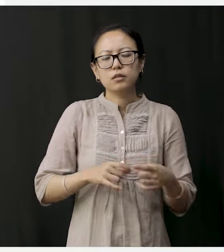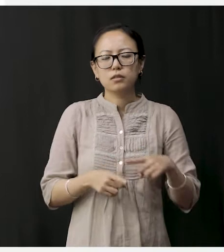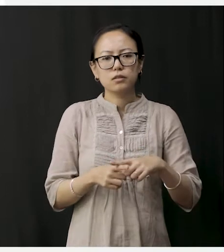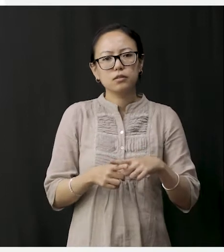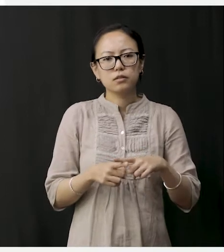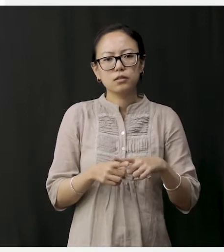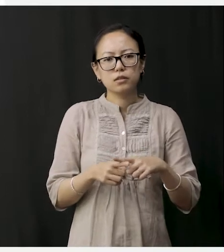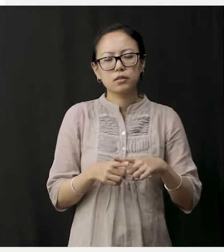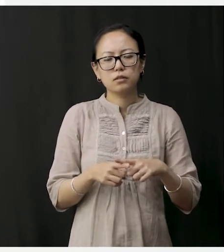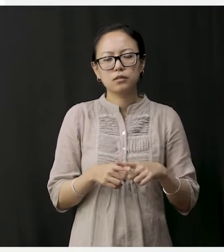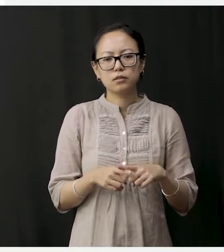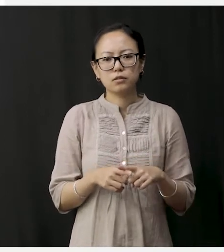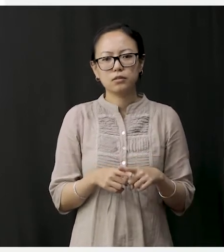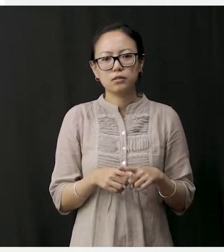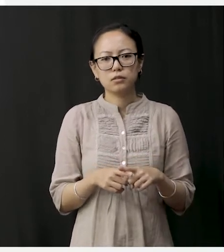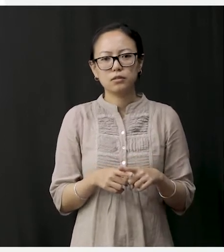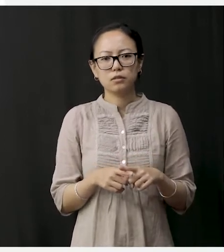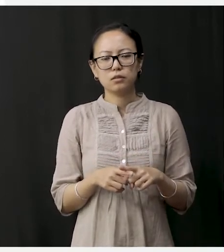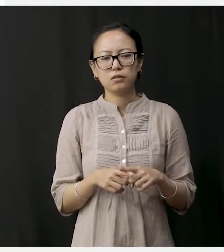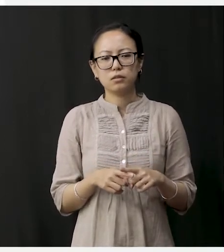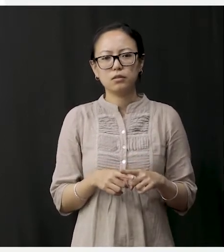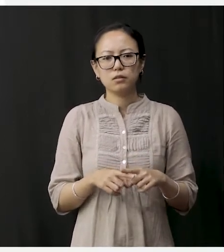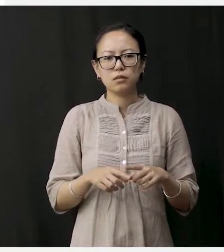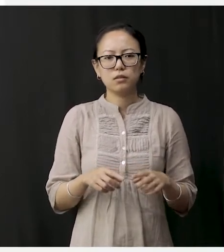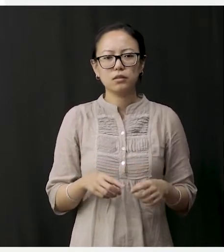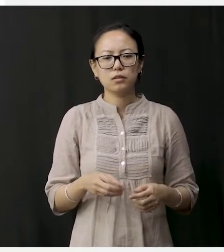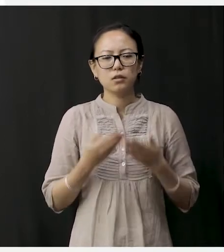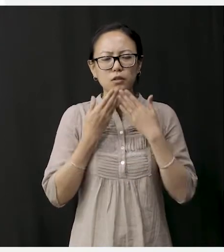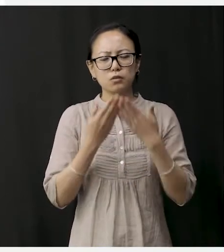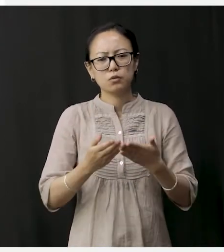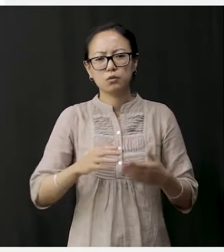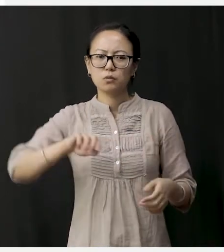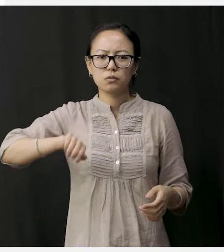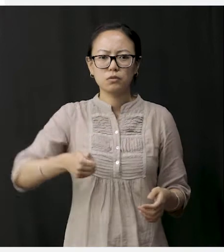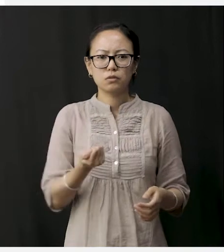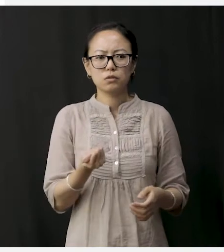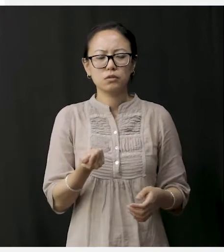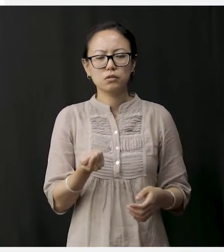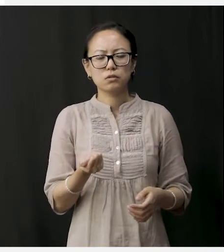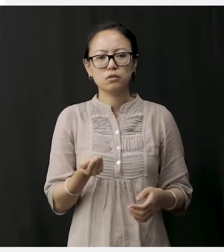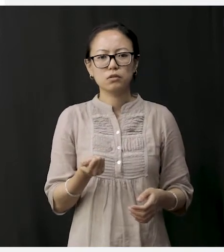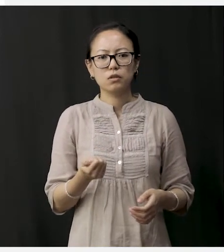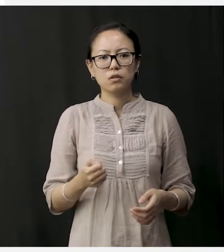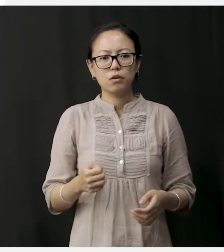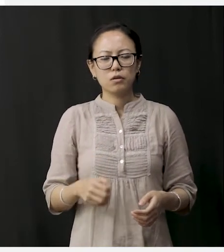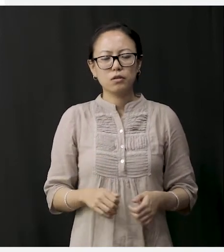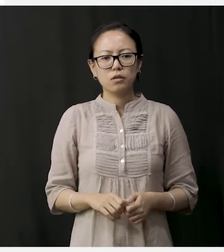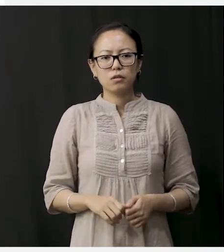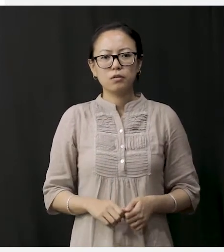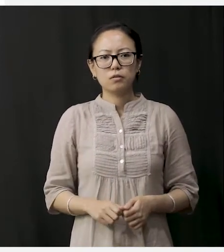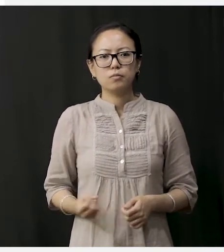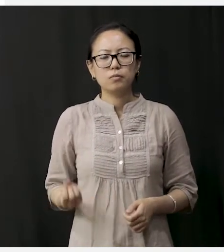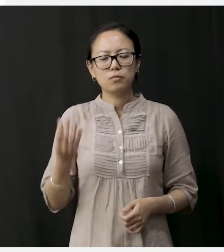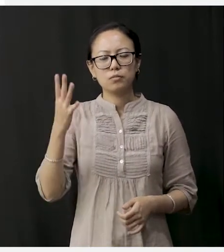Saturday is a holiday for class 4. So during this Saturday, he made great use of this